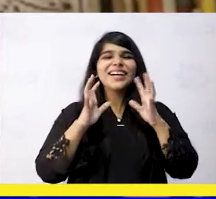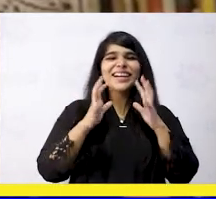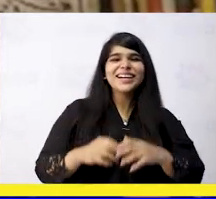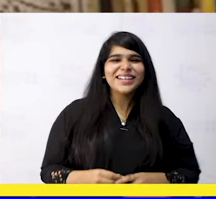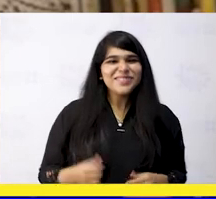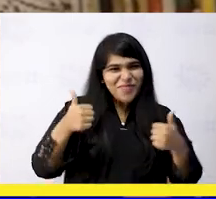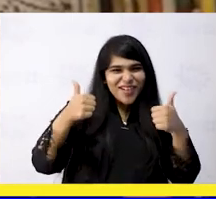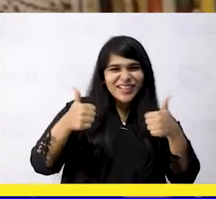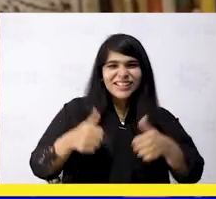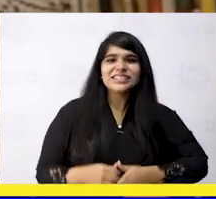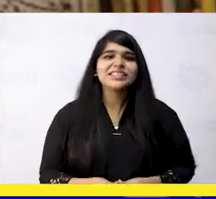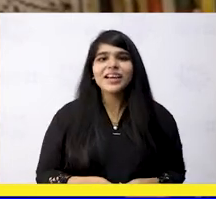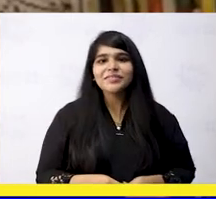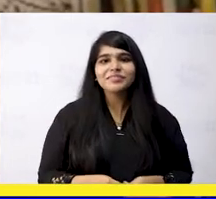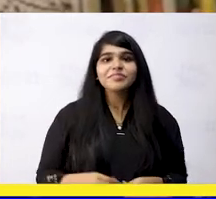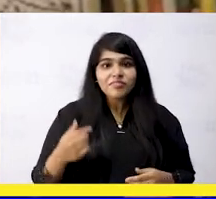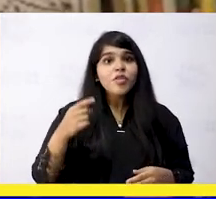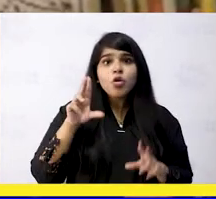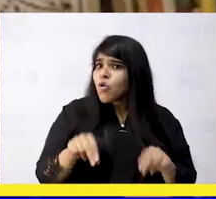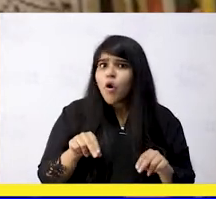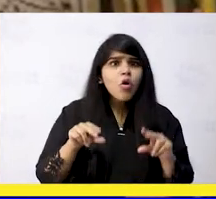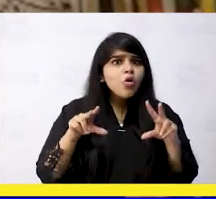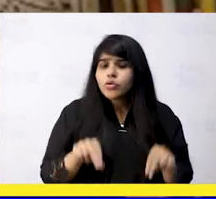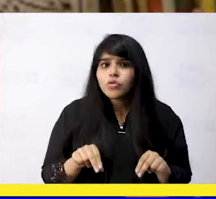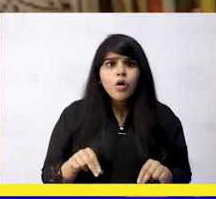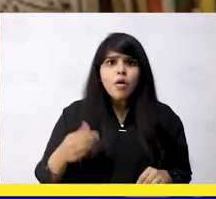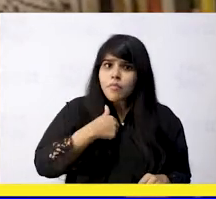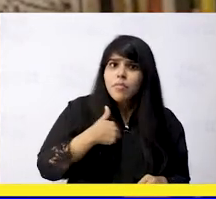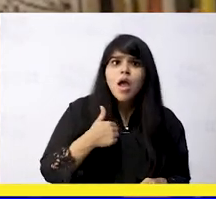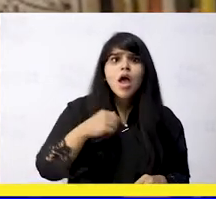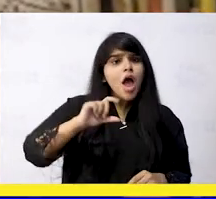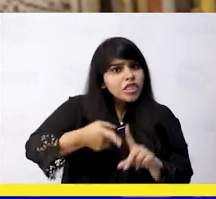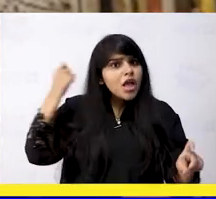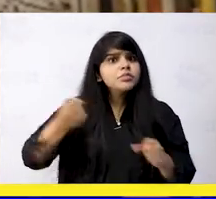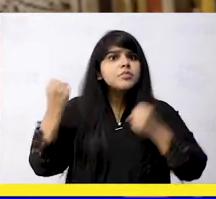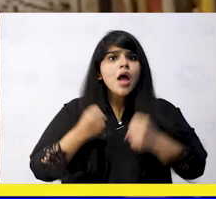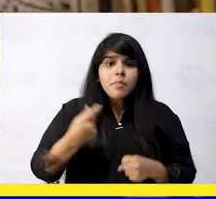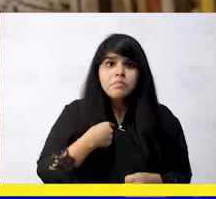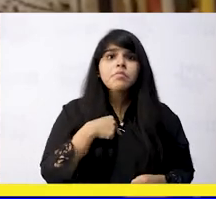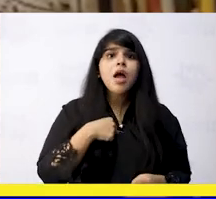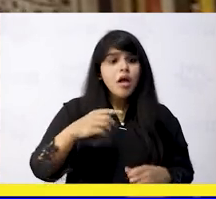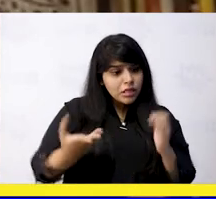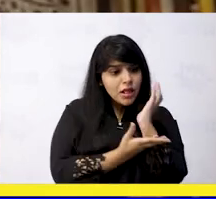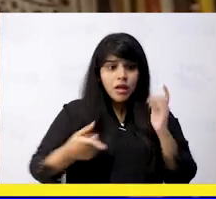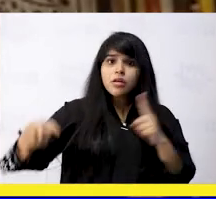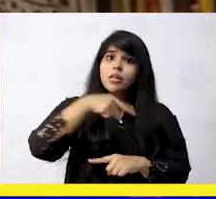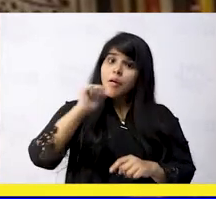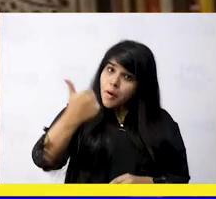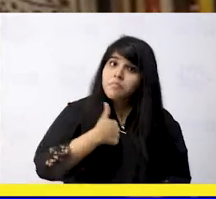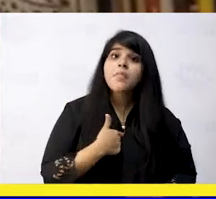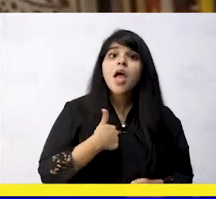Ooh, that's great. No, I said the hare. I'm the fastest animal in this